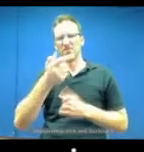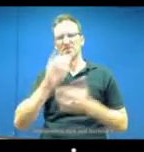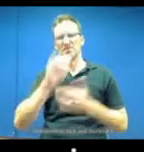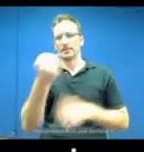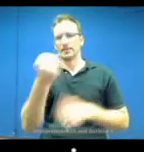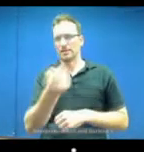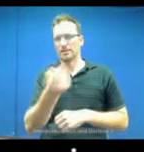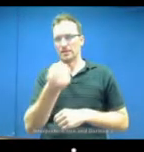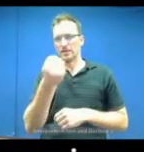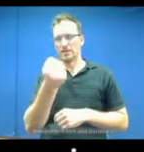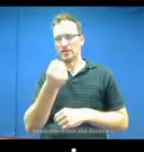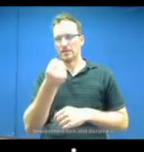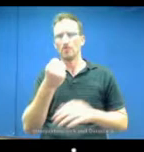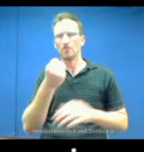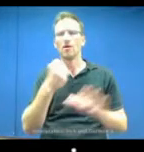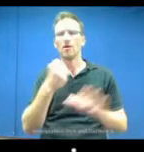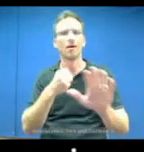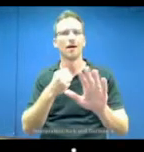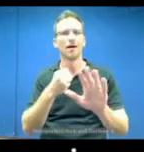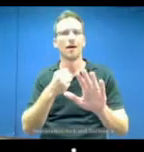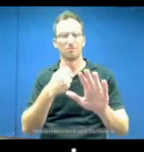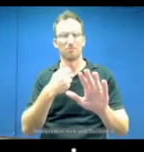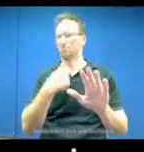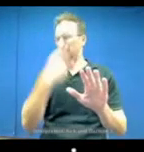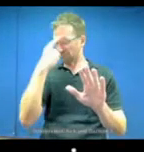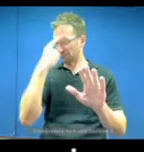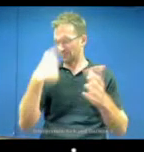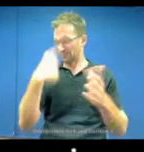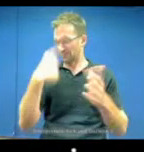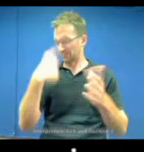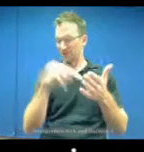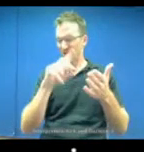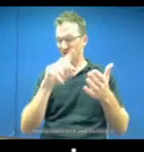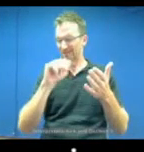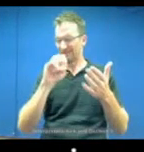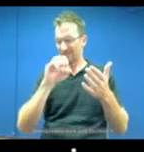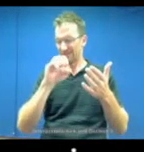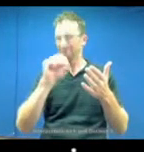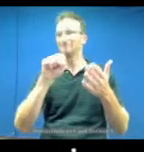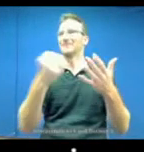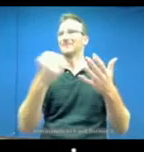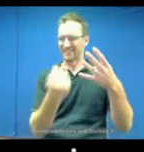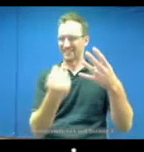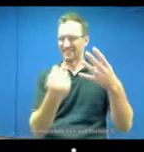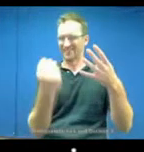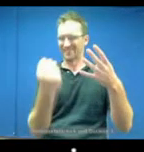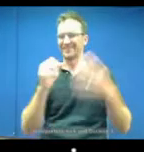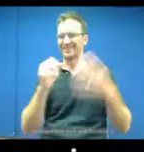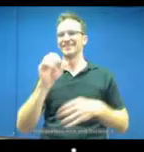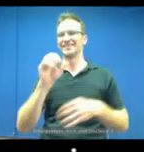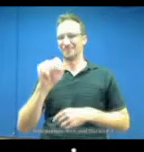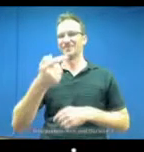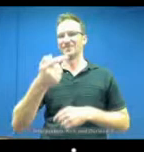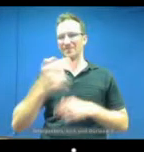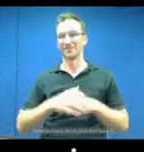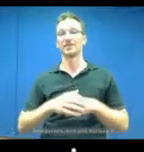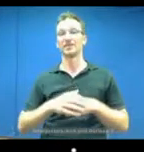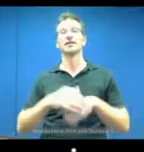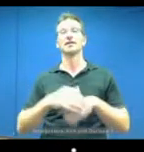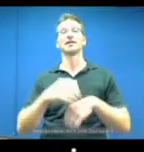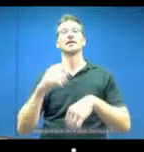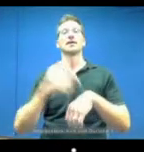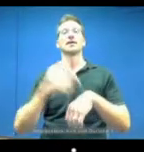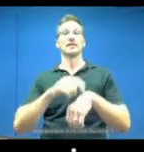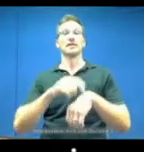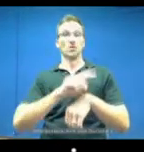No, that's August. I'm checking the date. It is in fact Saturday, and it will be 1 to 2:30